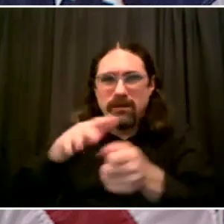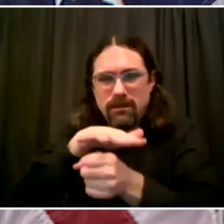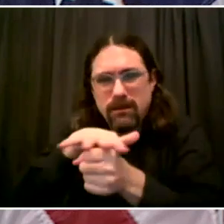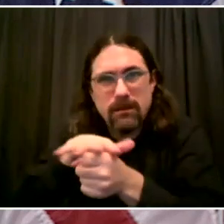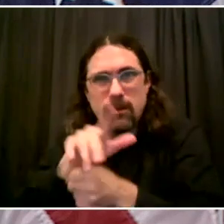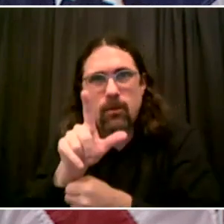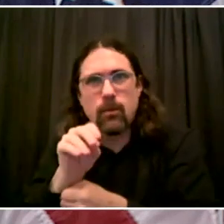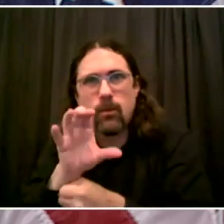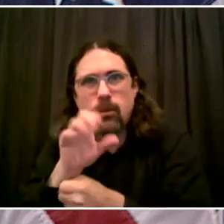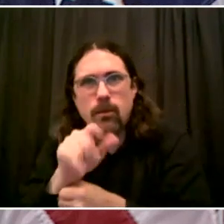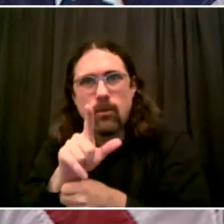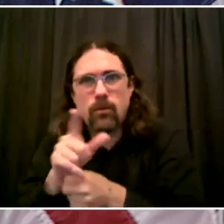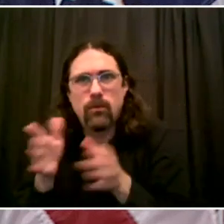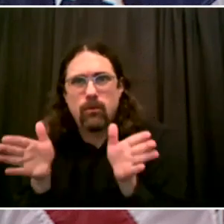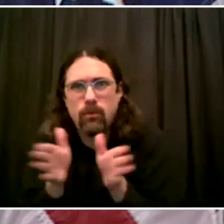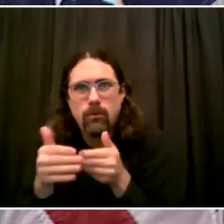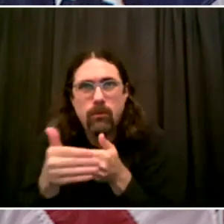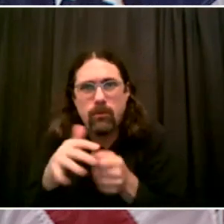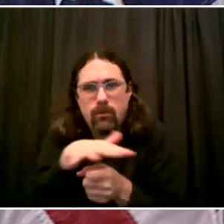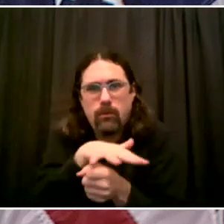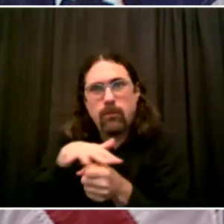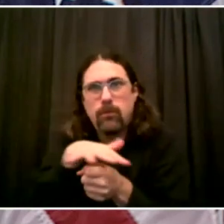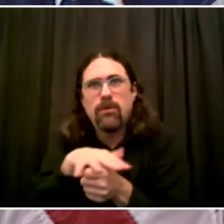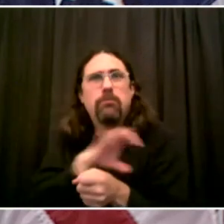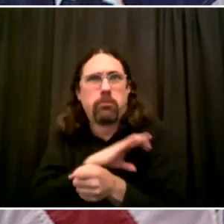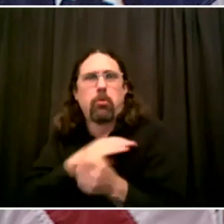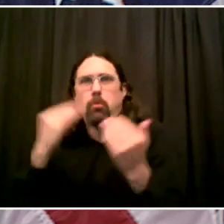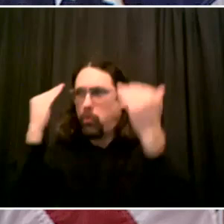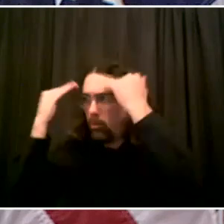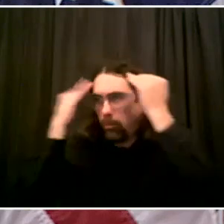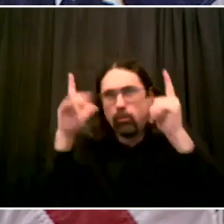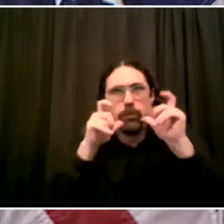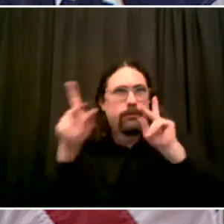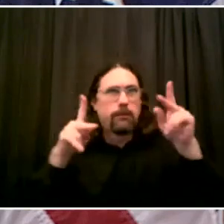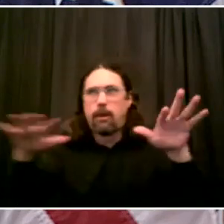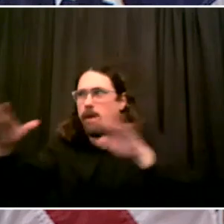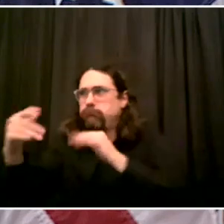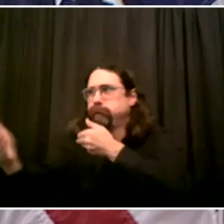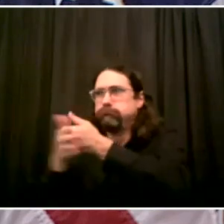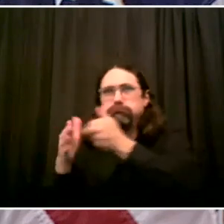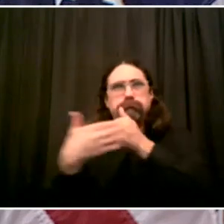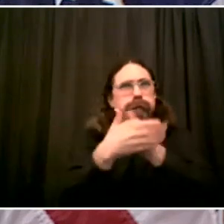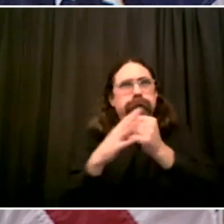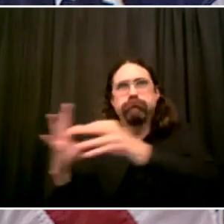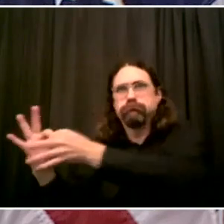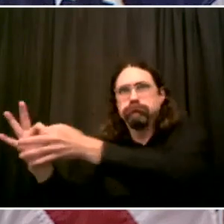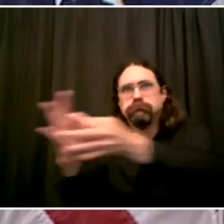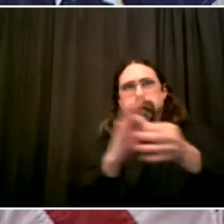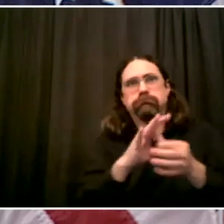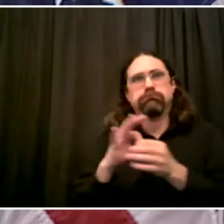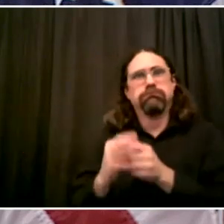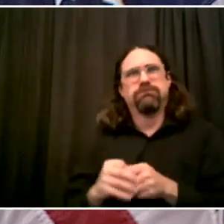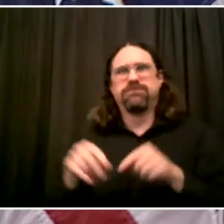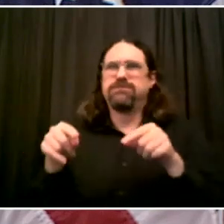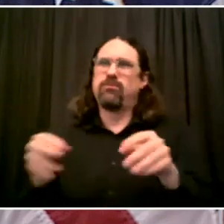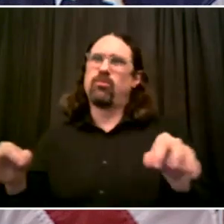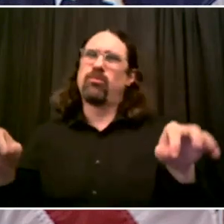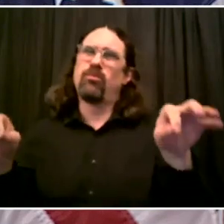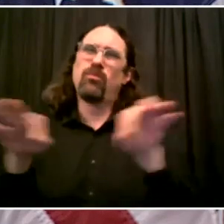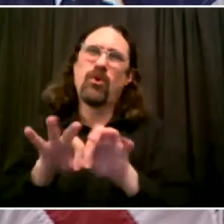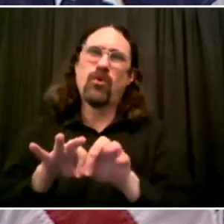faith that there will be transparency and there will be justice. And then that's the platform upon which we can build much deeper